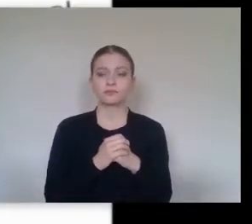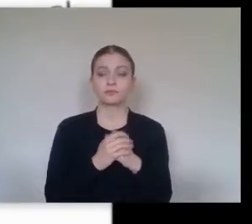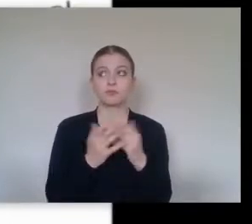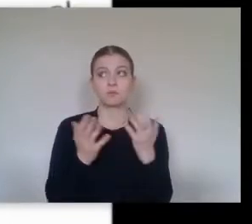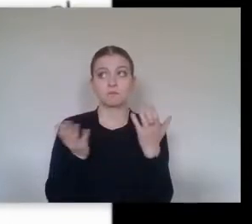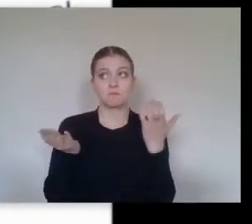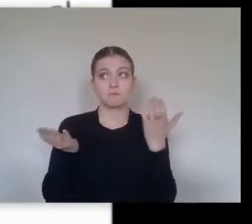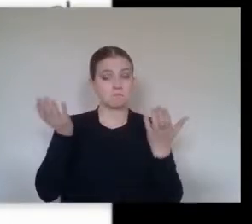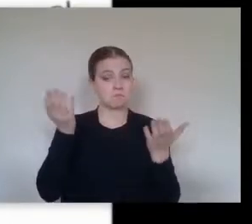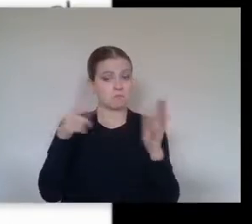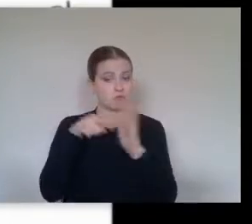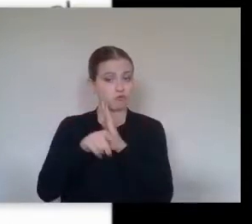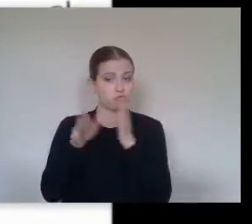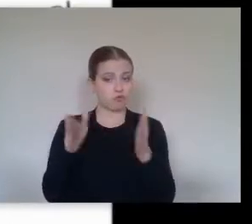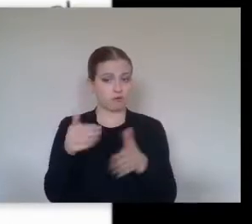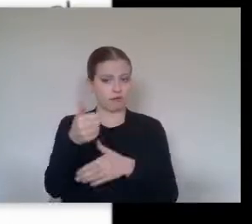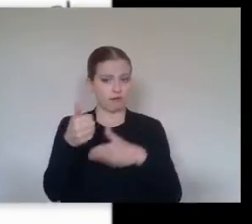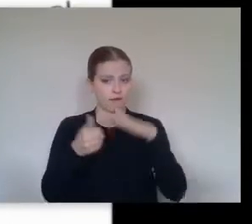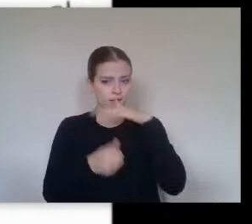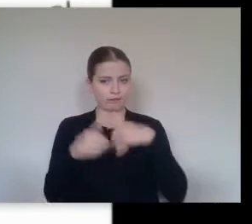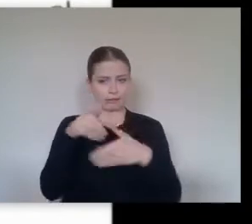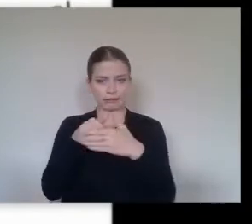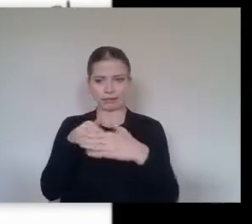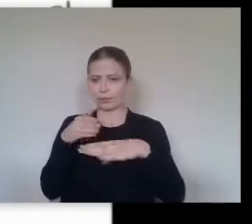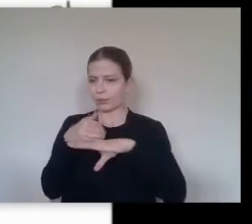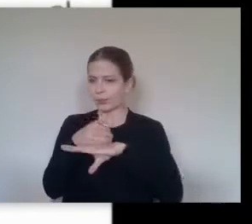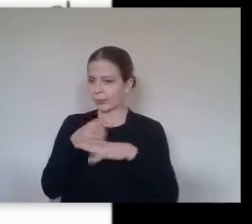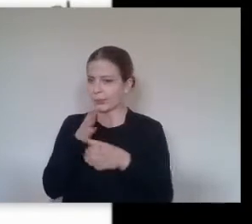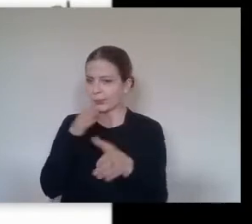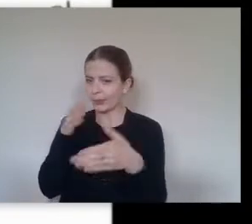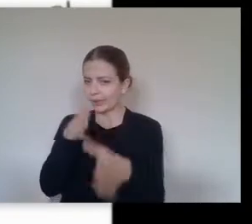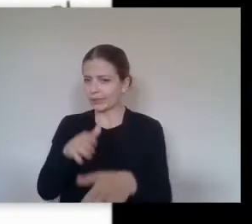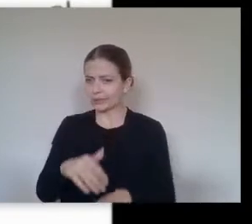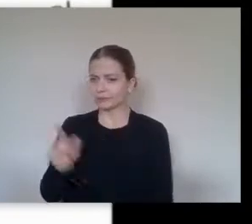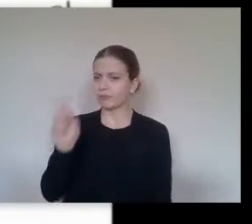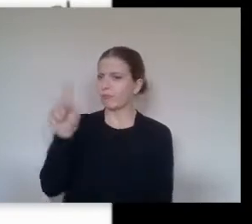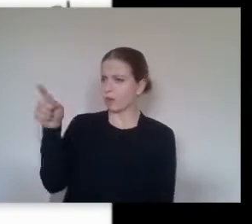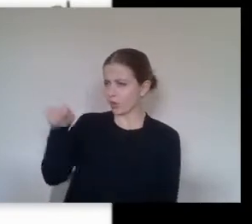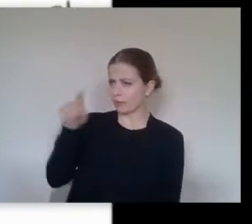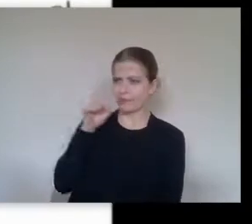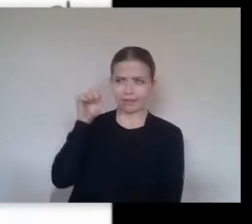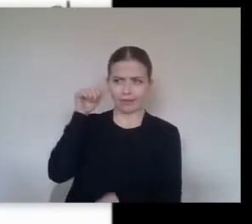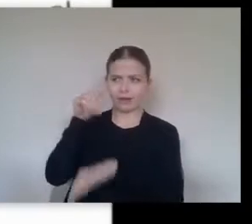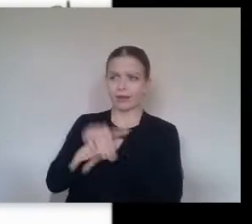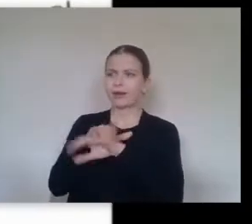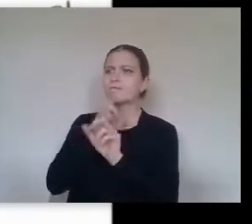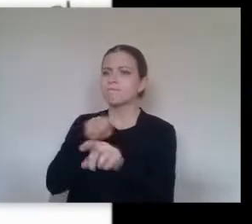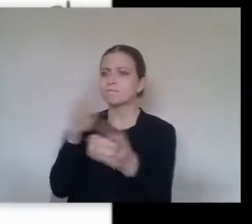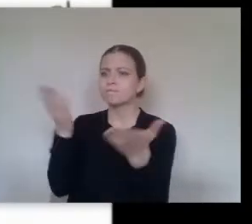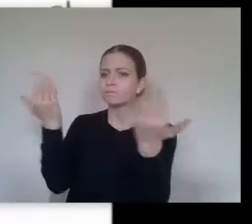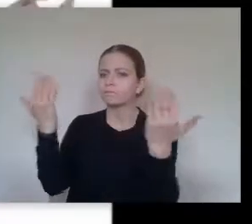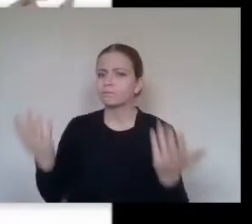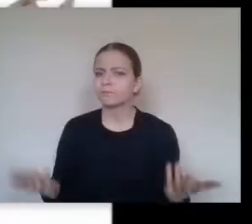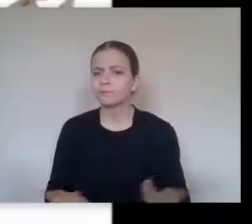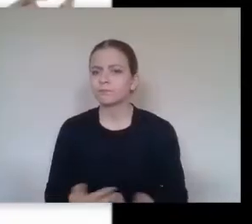Perhaps the murderer is lurking in the woodwinds. Where were you last night, woodwinds? Speak up! Speak